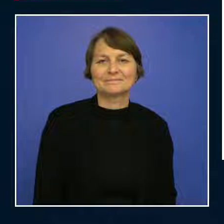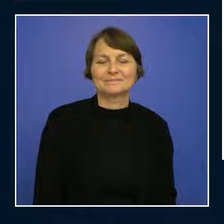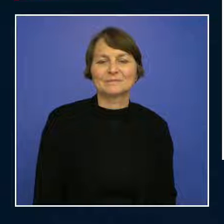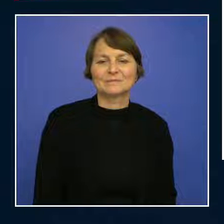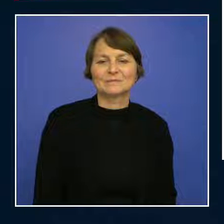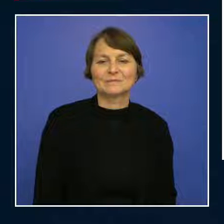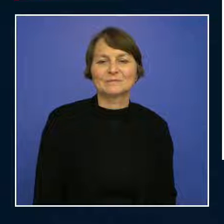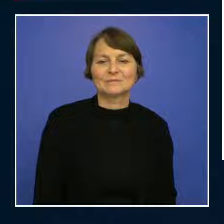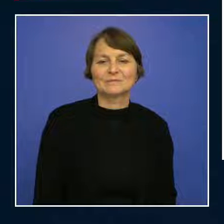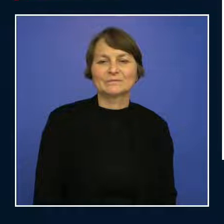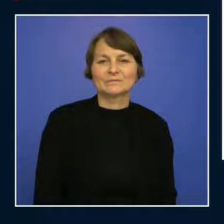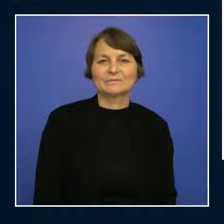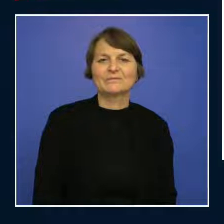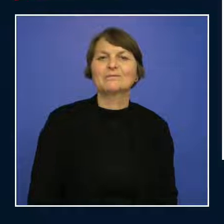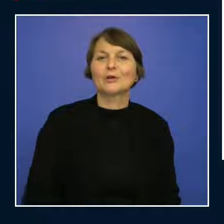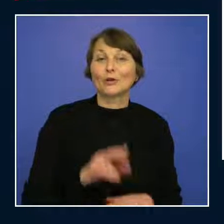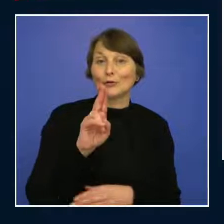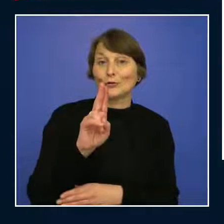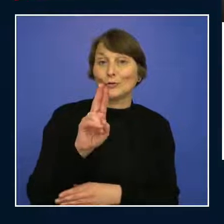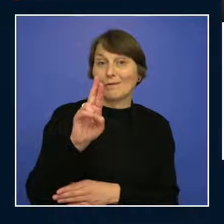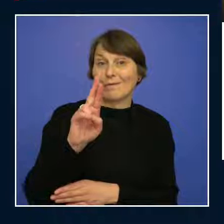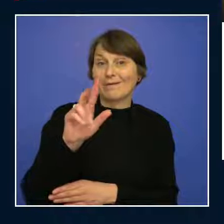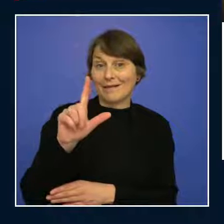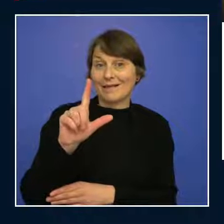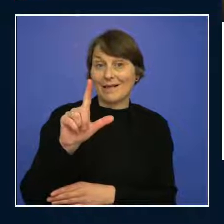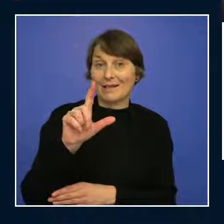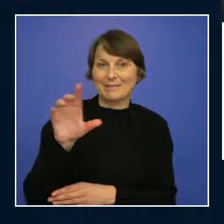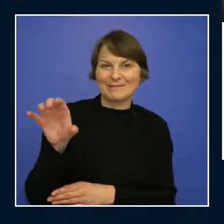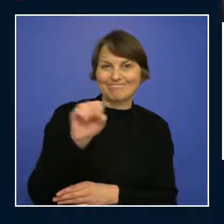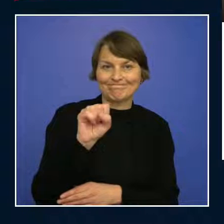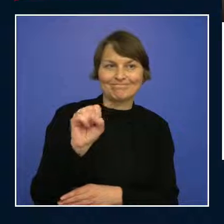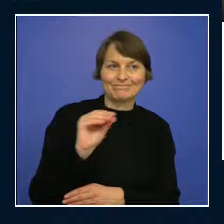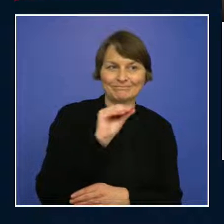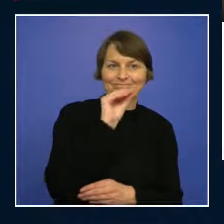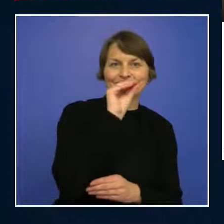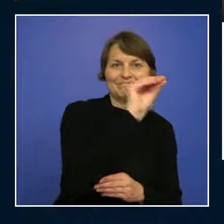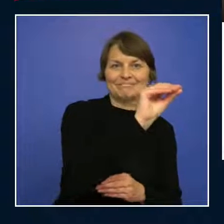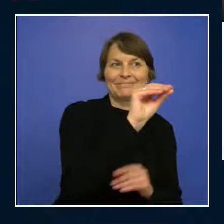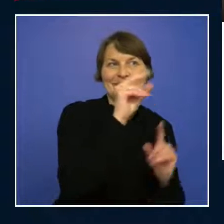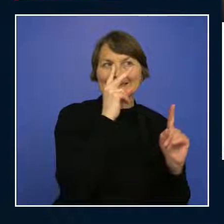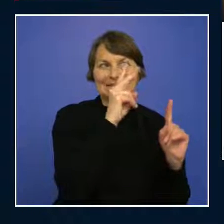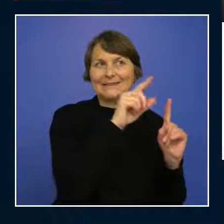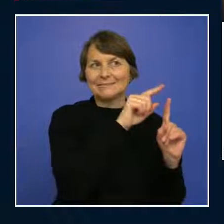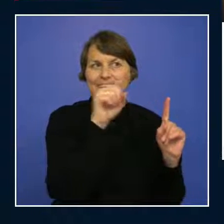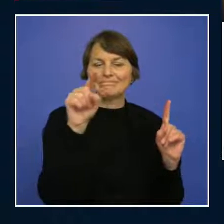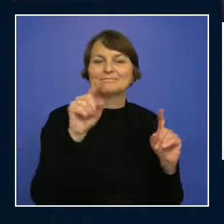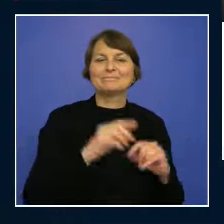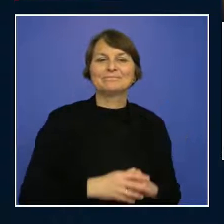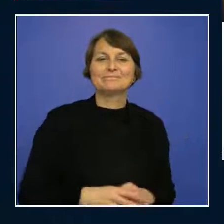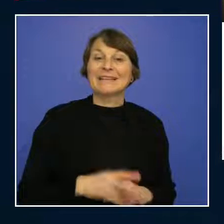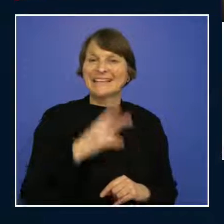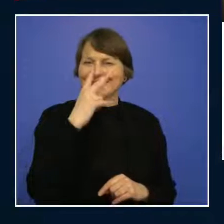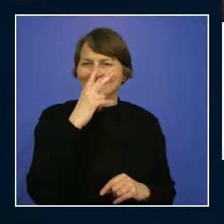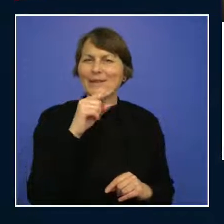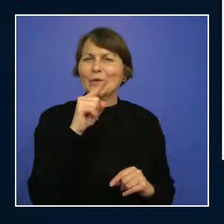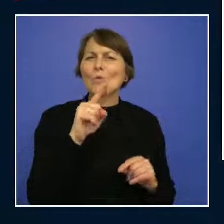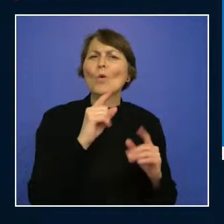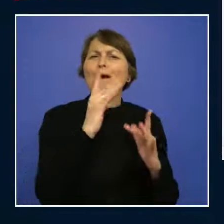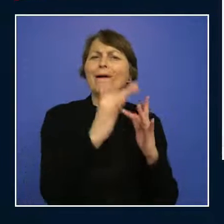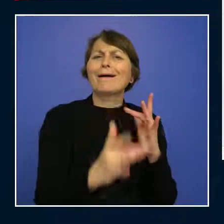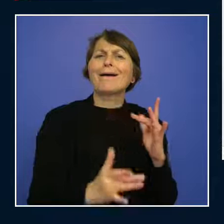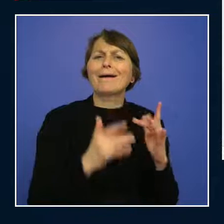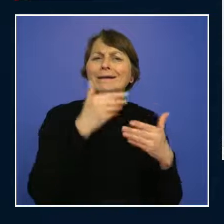If we grab my URL that I've got given, there is a website called GeoPicker that actually allows you to see what's